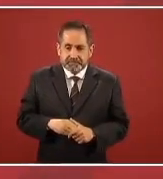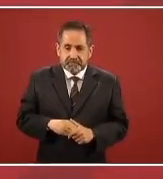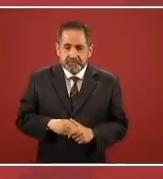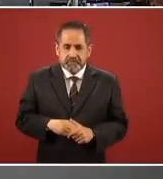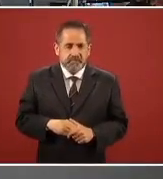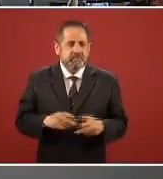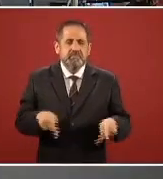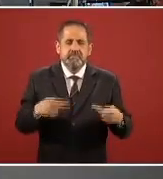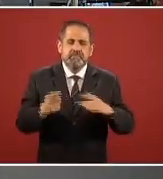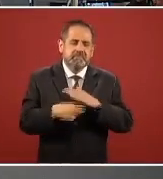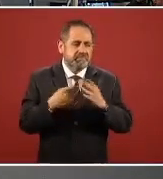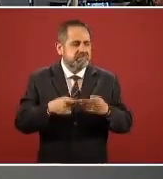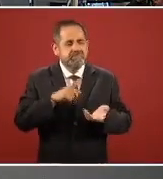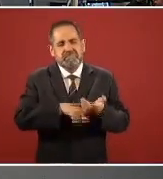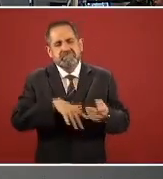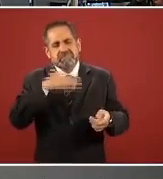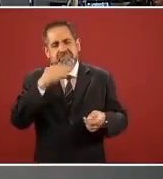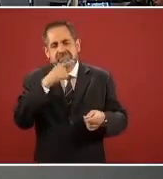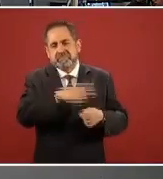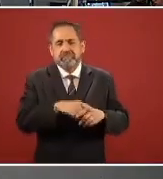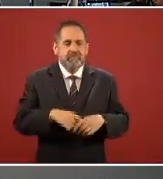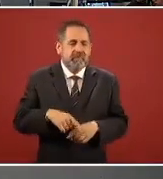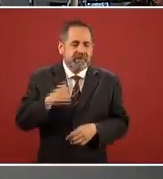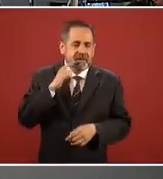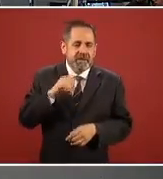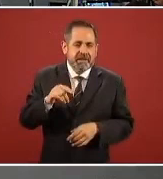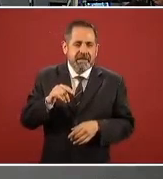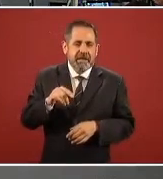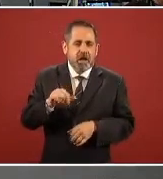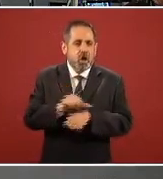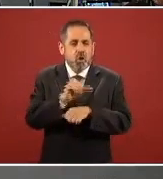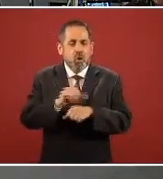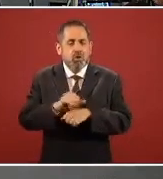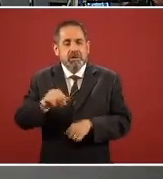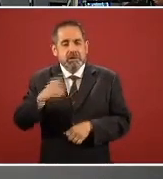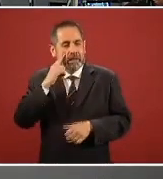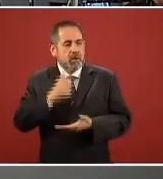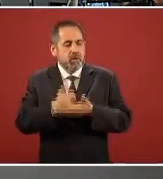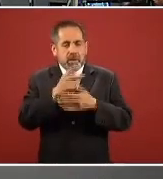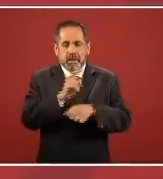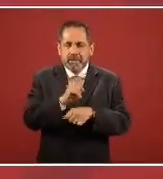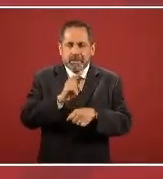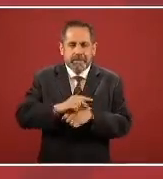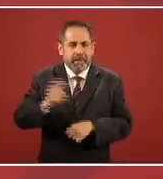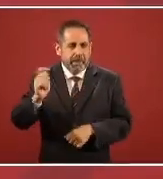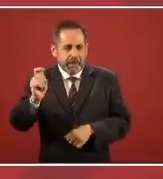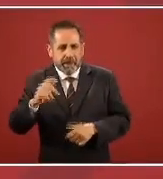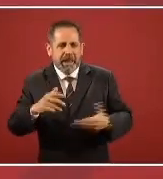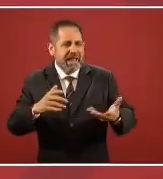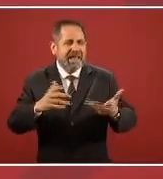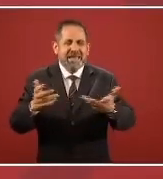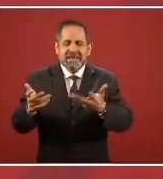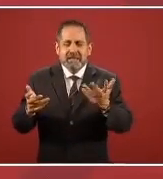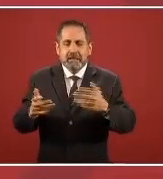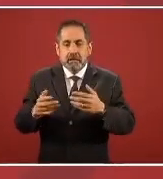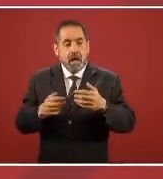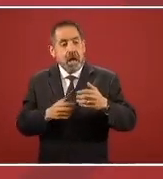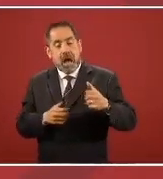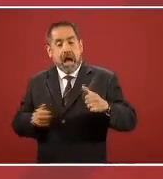comercio ambulante. Commercial ambulance. El viene. The ones that come and go. Y arriba. And